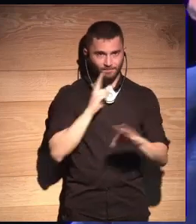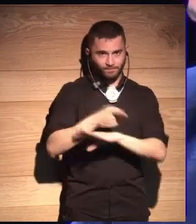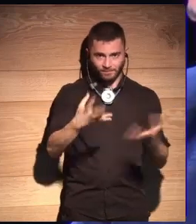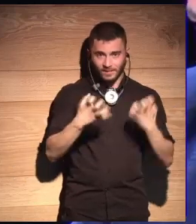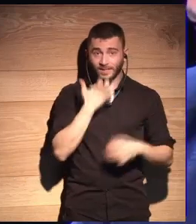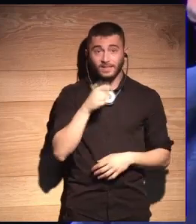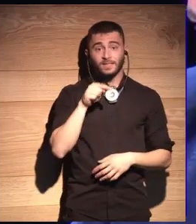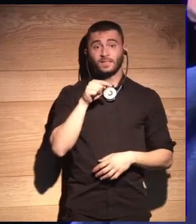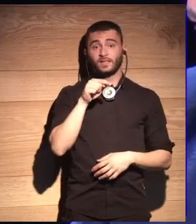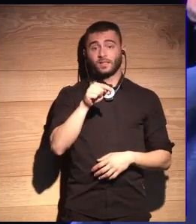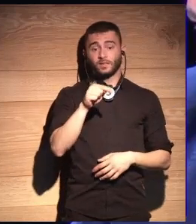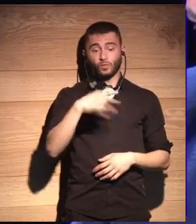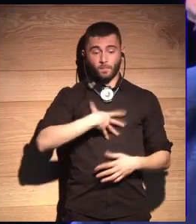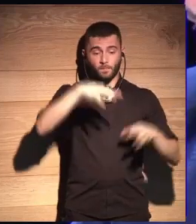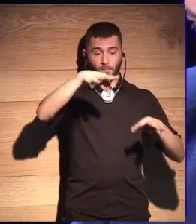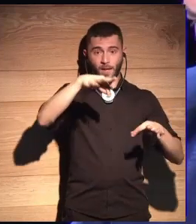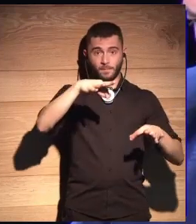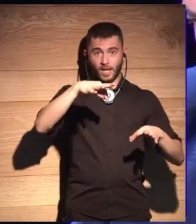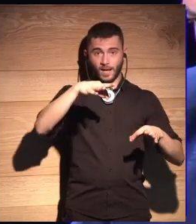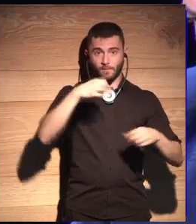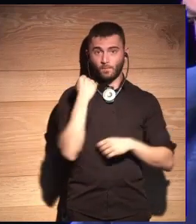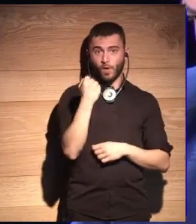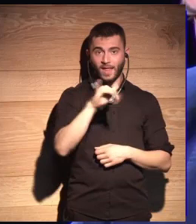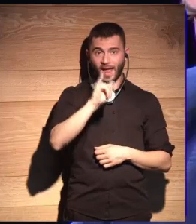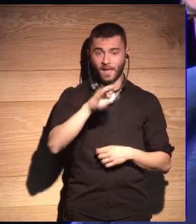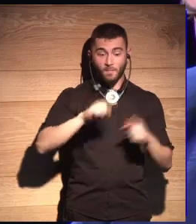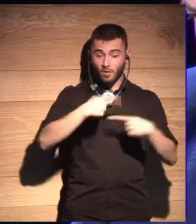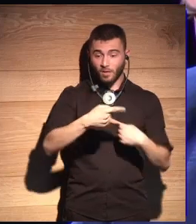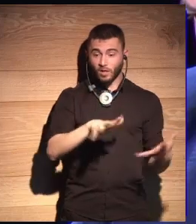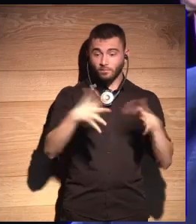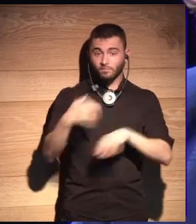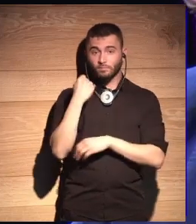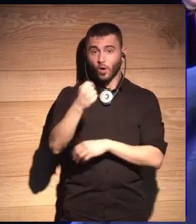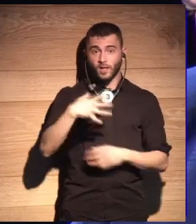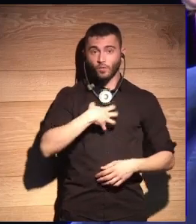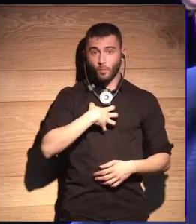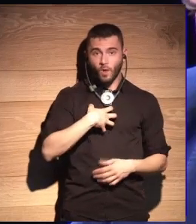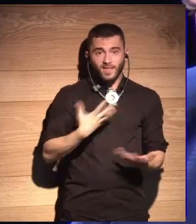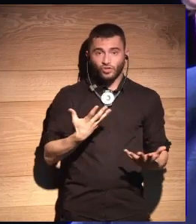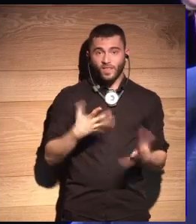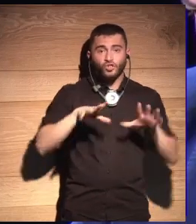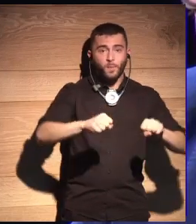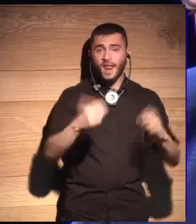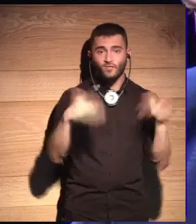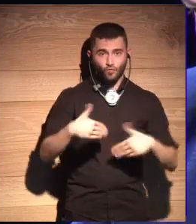sovereignty. When you have sovereignty on paper, but you cannot exert it,